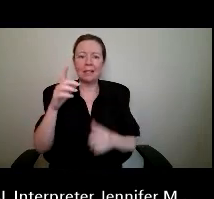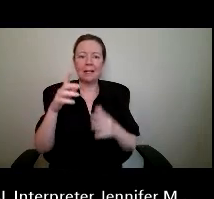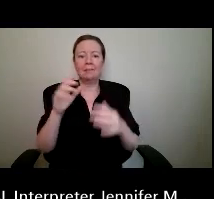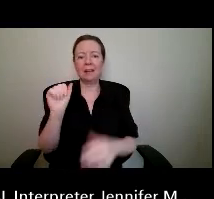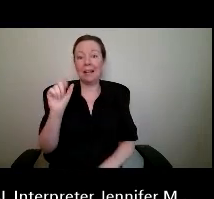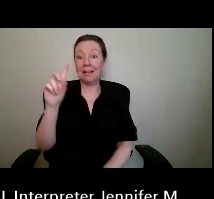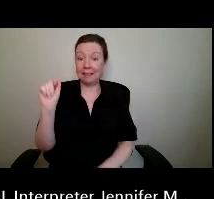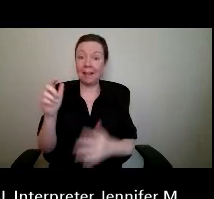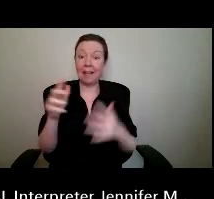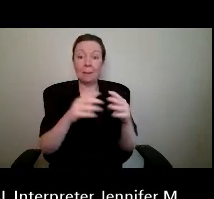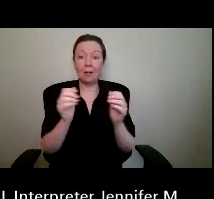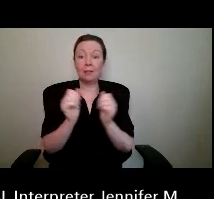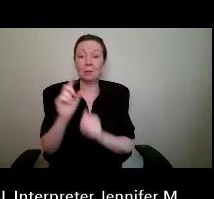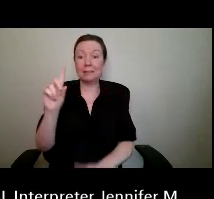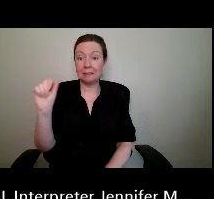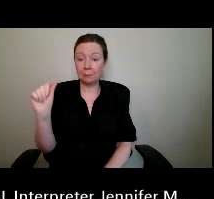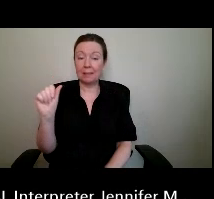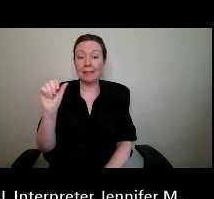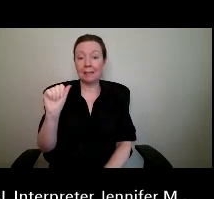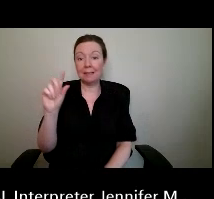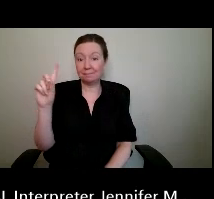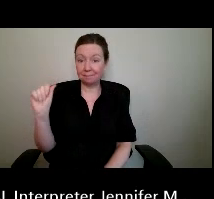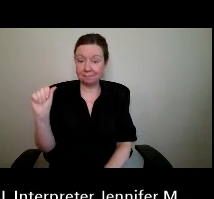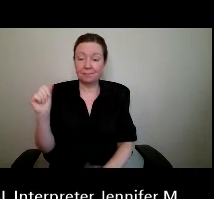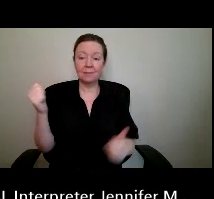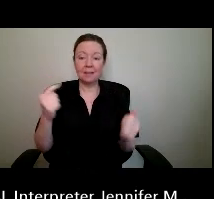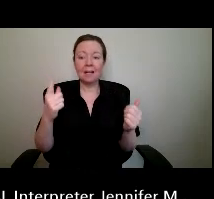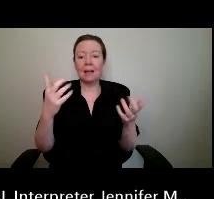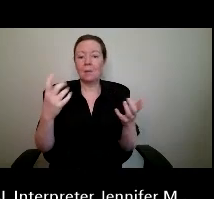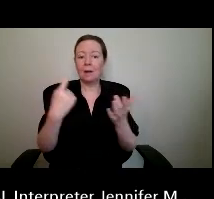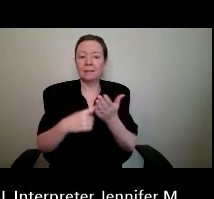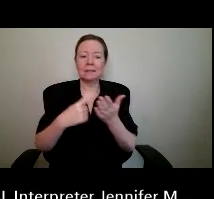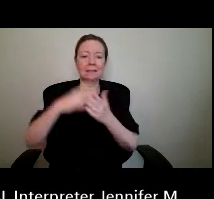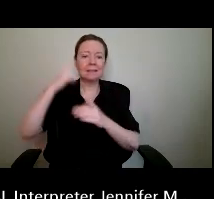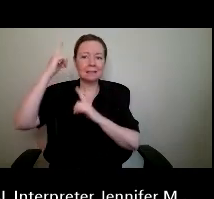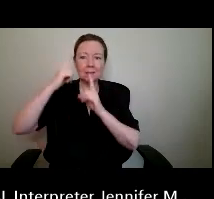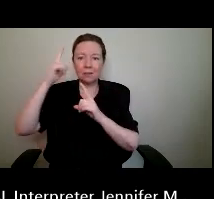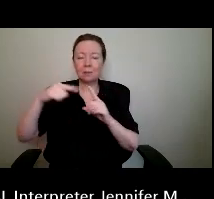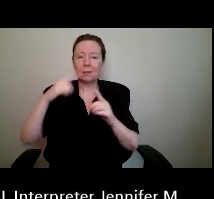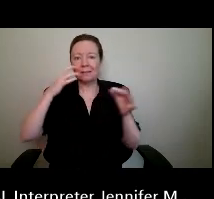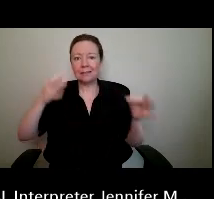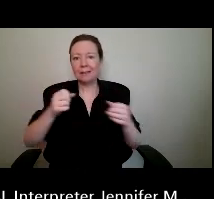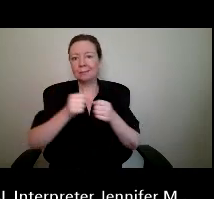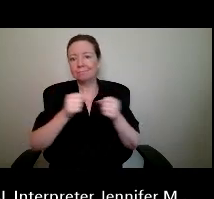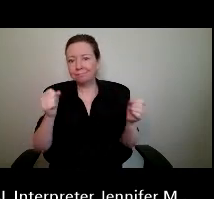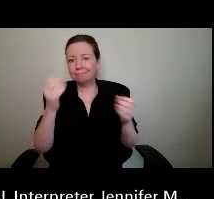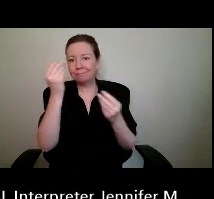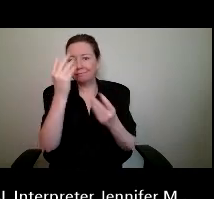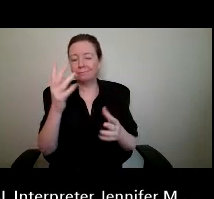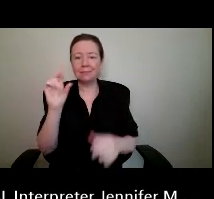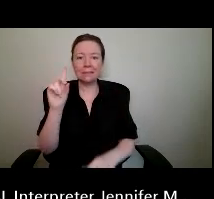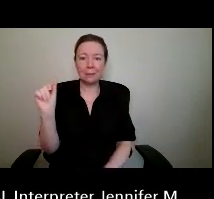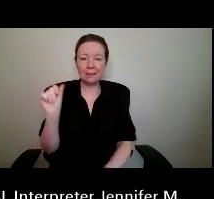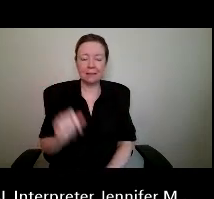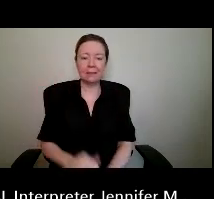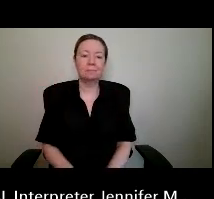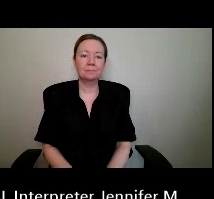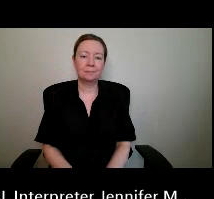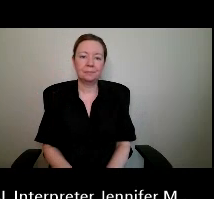Disabilities Act, or the ADA. And then I want to discuss the considerations when deciding to disclose a disability to an